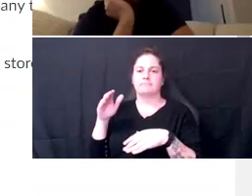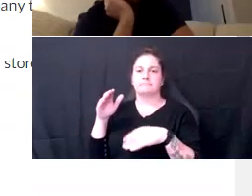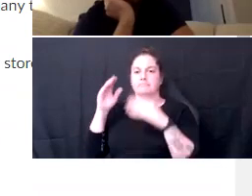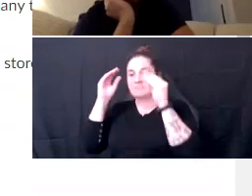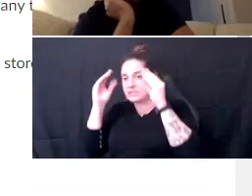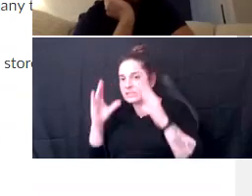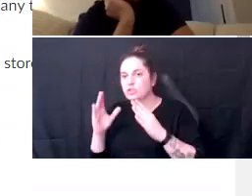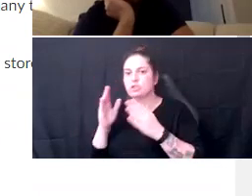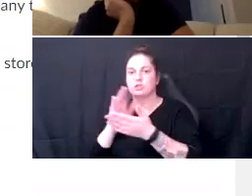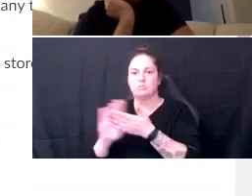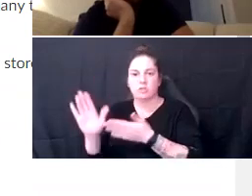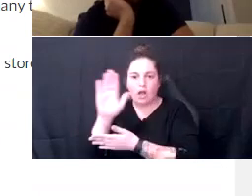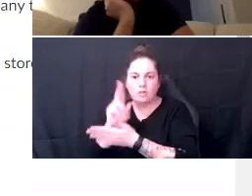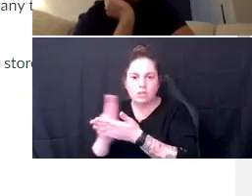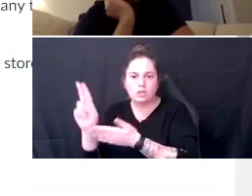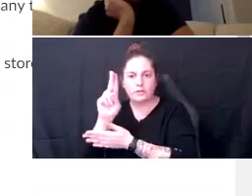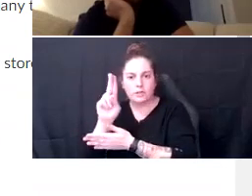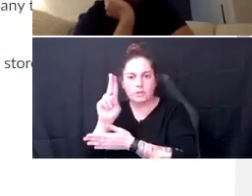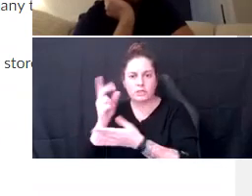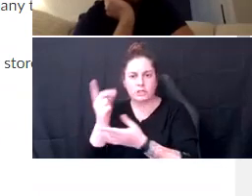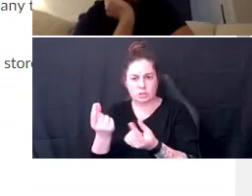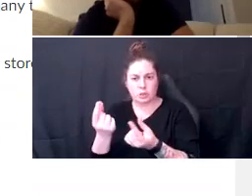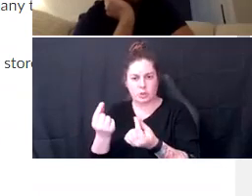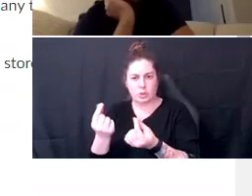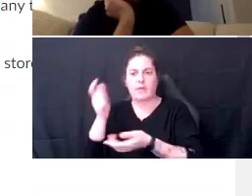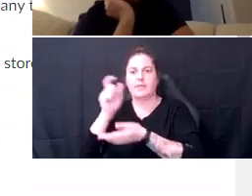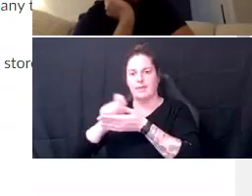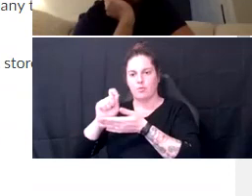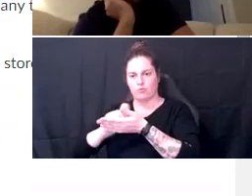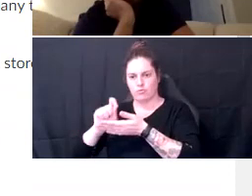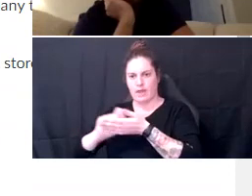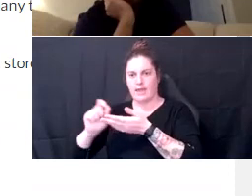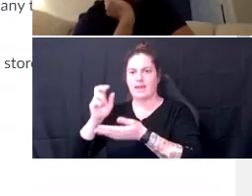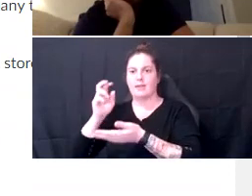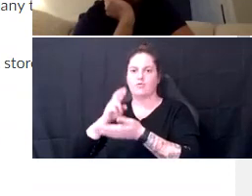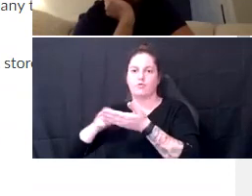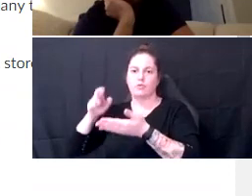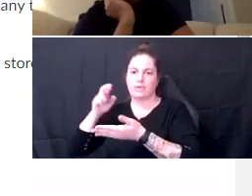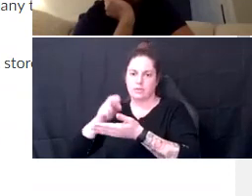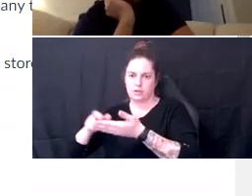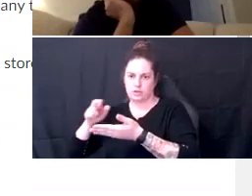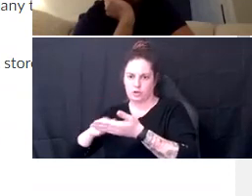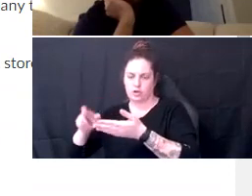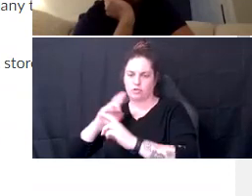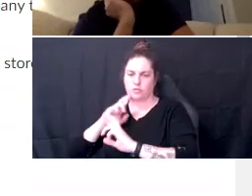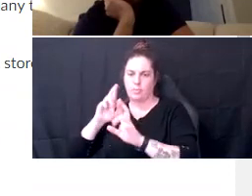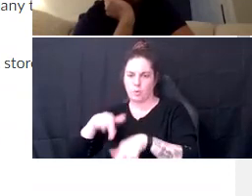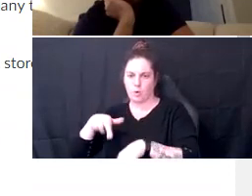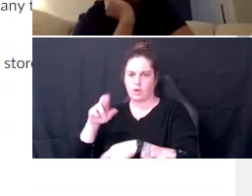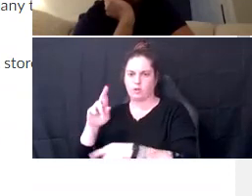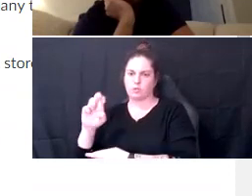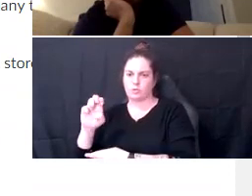reports. And those research reports get published in